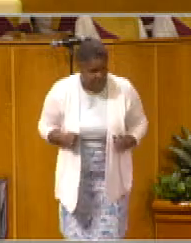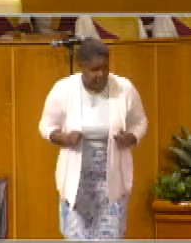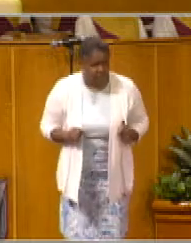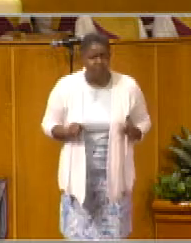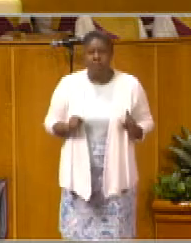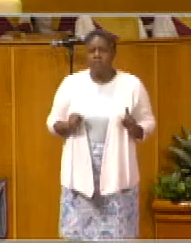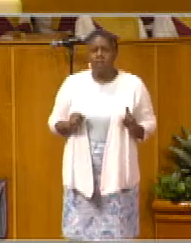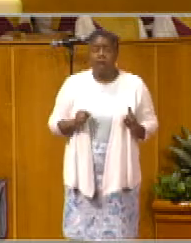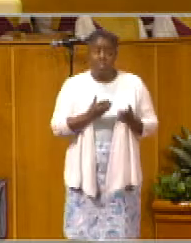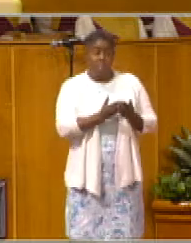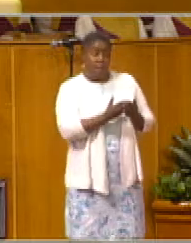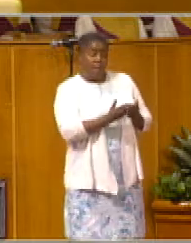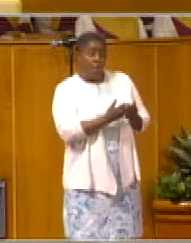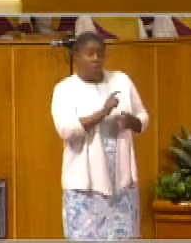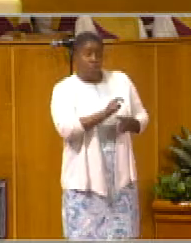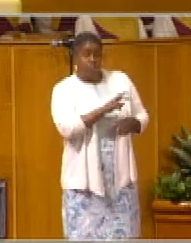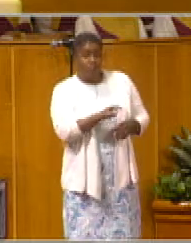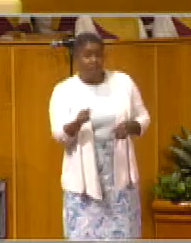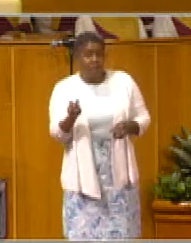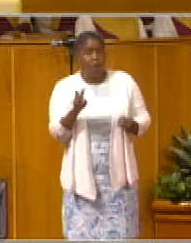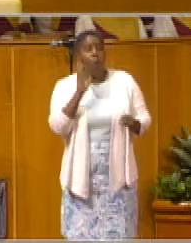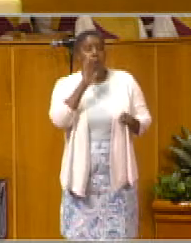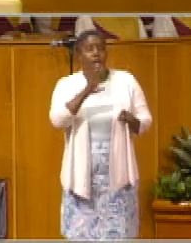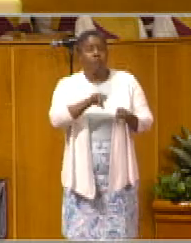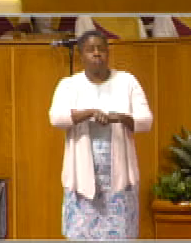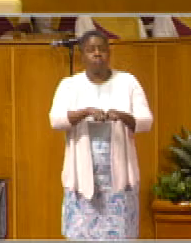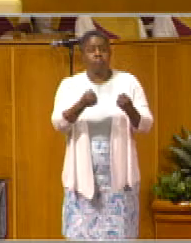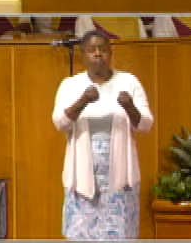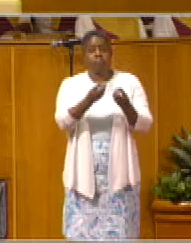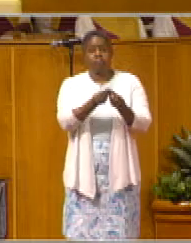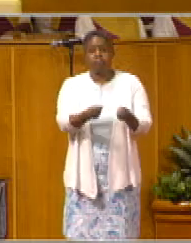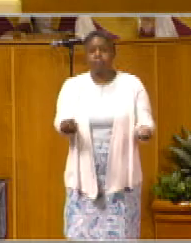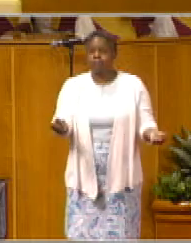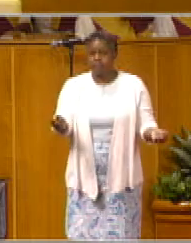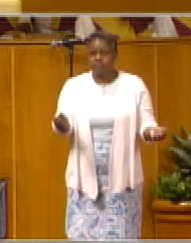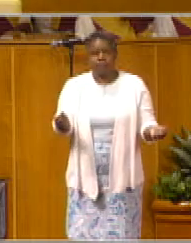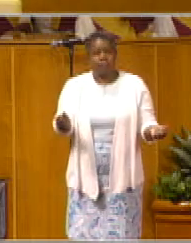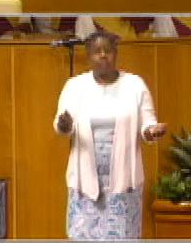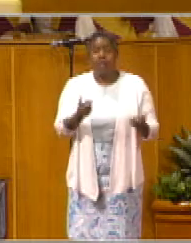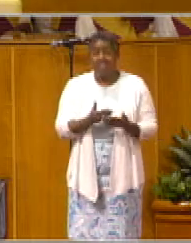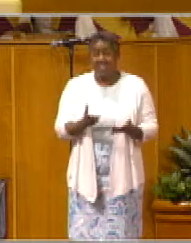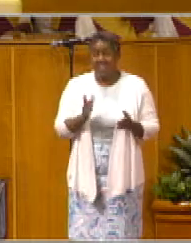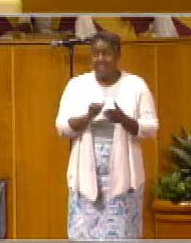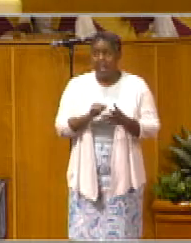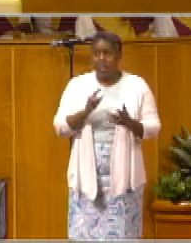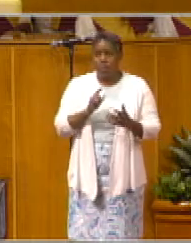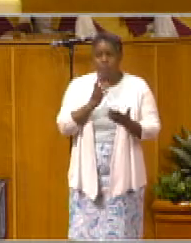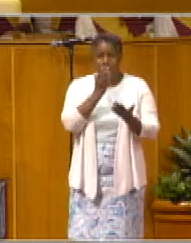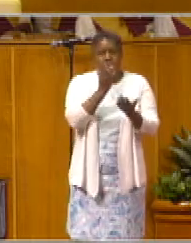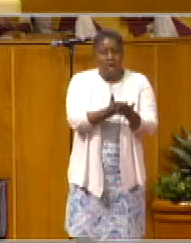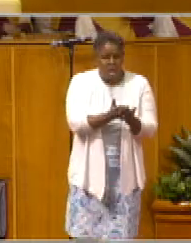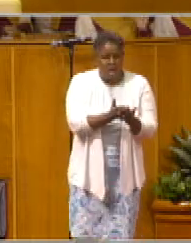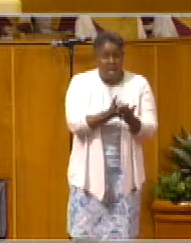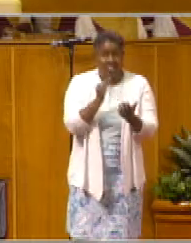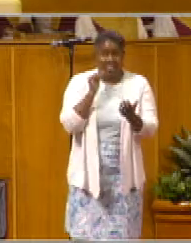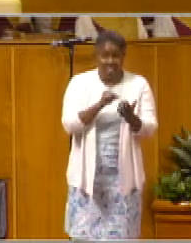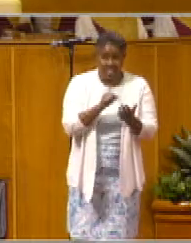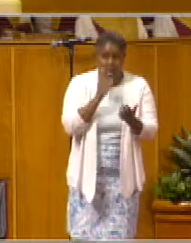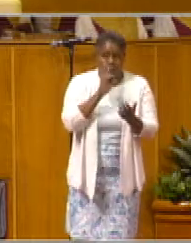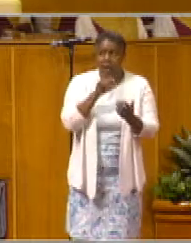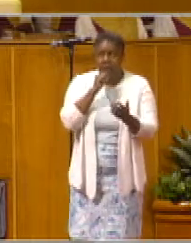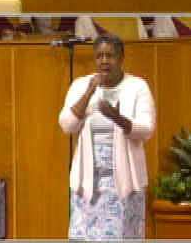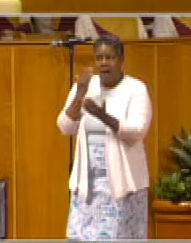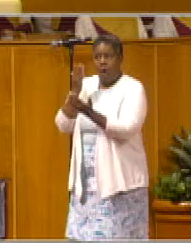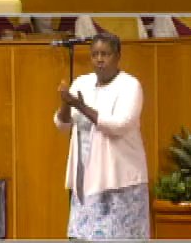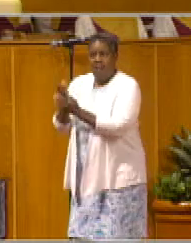The boat you're on is about to be broken. The thing you've set sail on will not